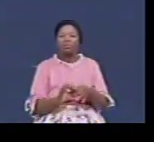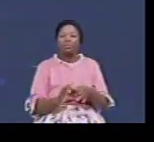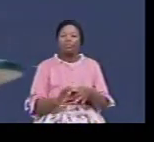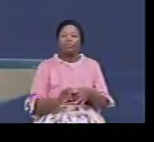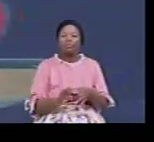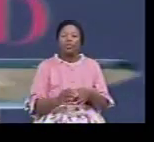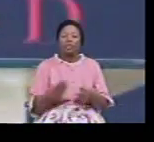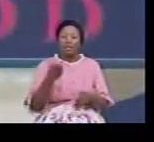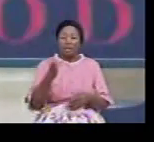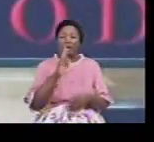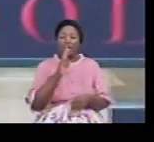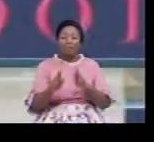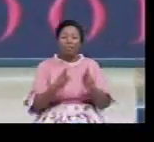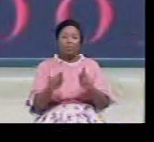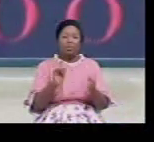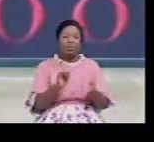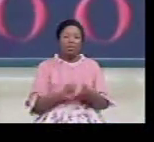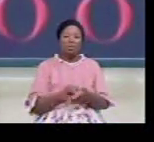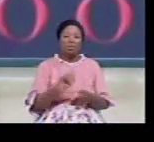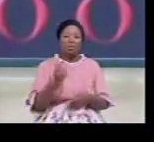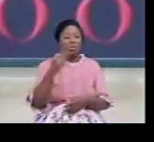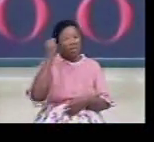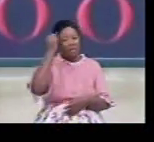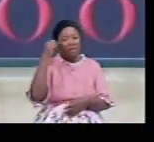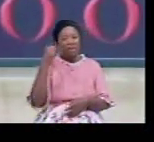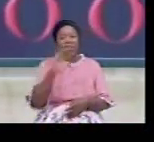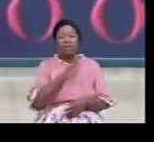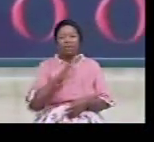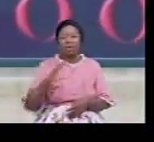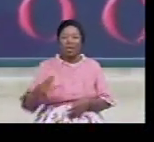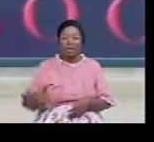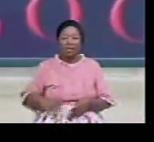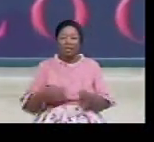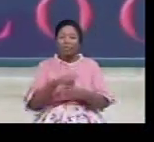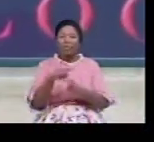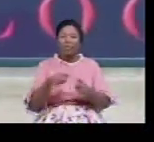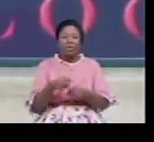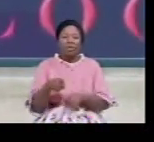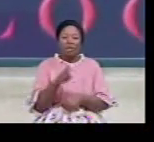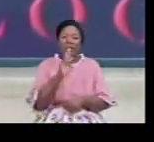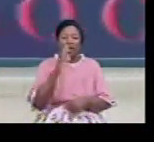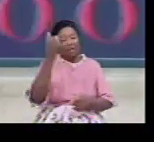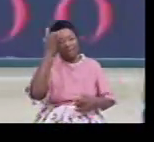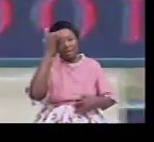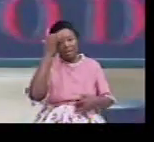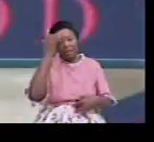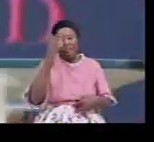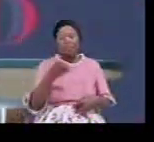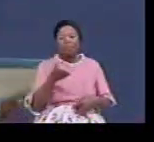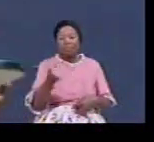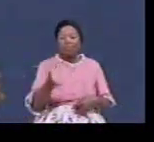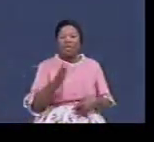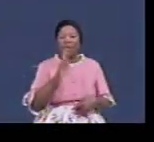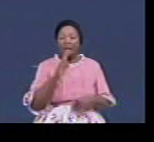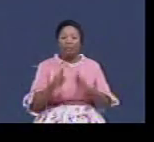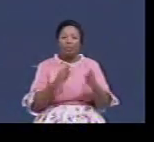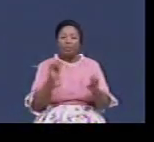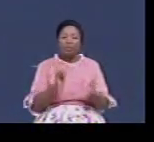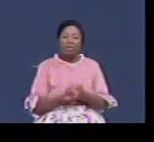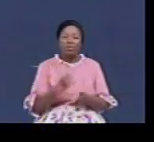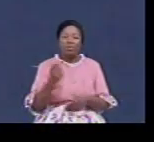people that only think of Christ when they are sick. There are people that only think of